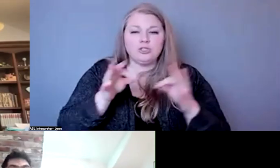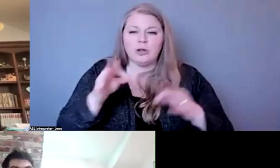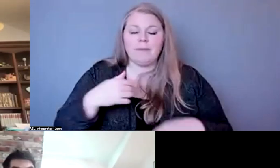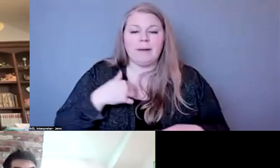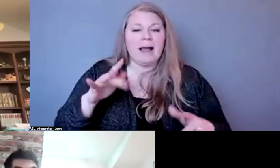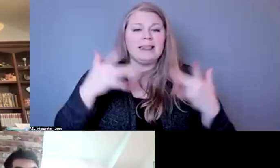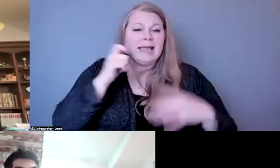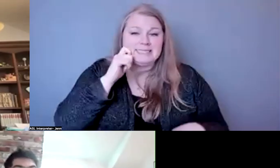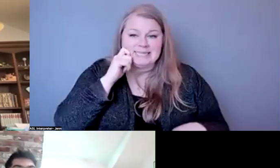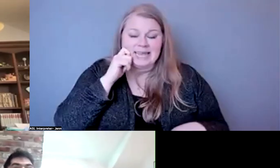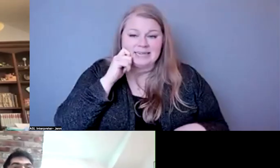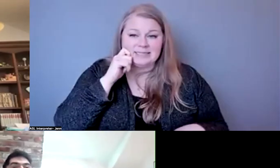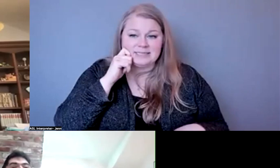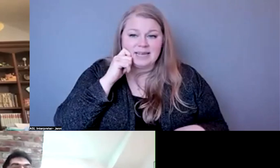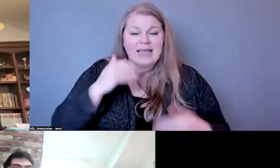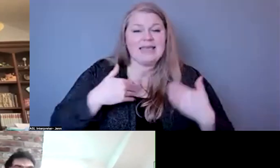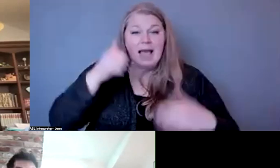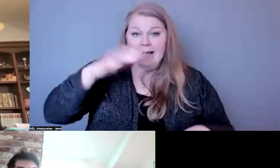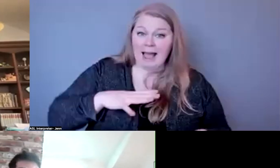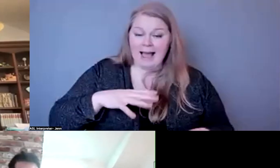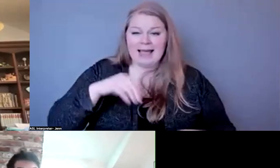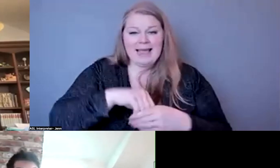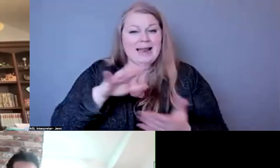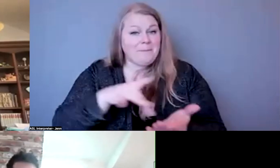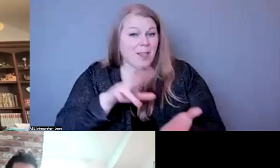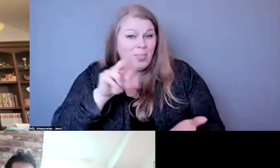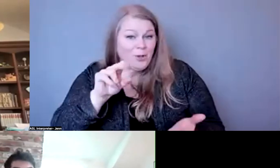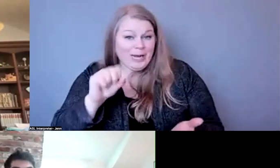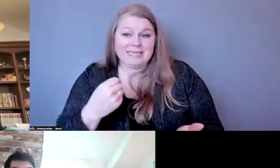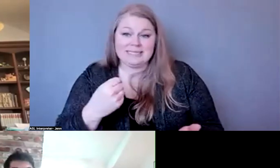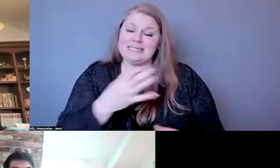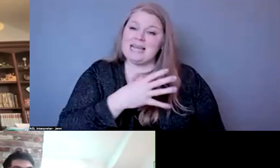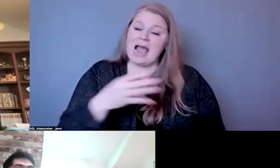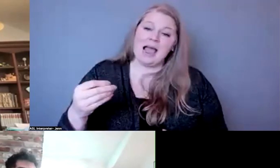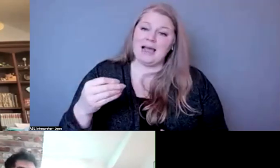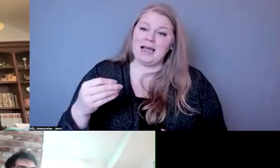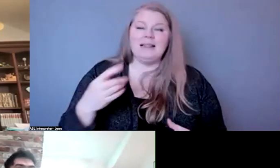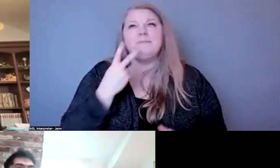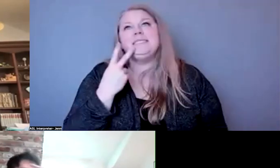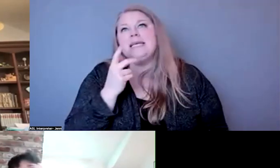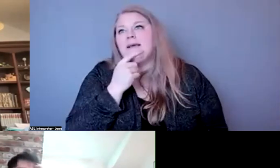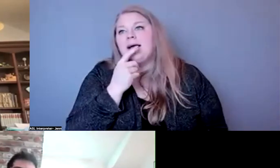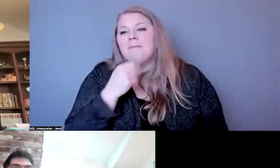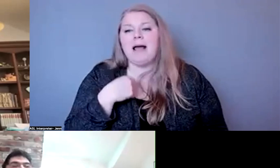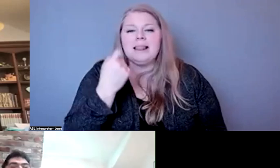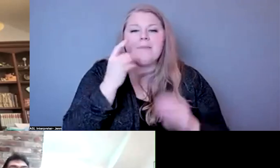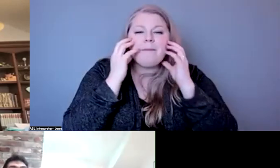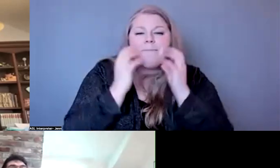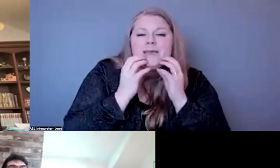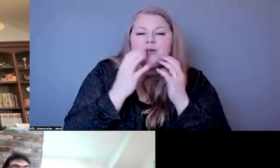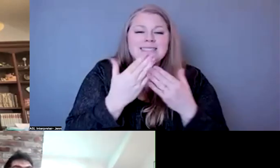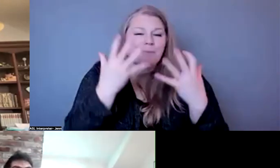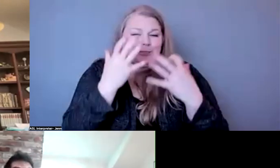light-skinned young guy in his mid-30s, and let's see here, have a little bit of a beard and some dark